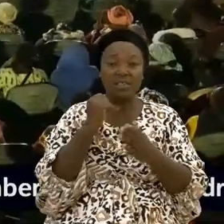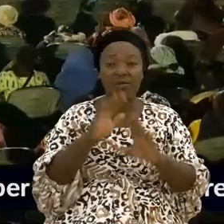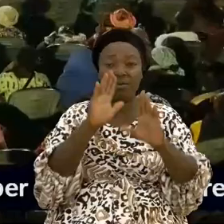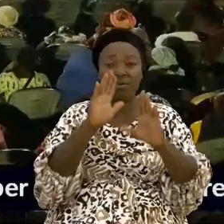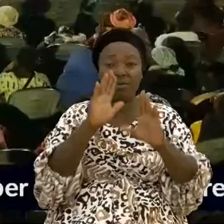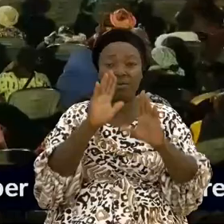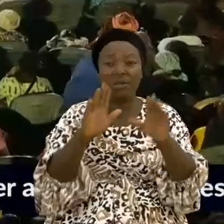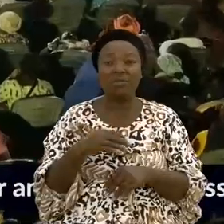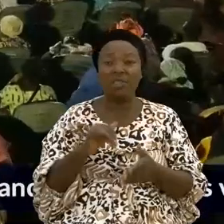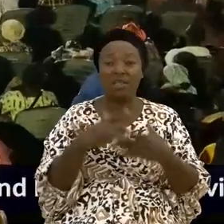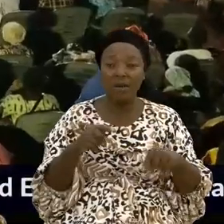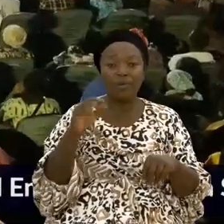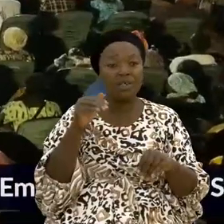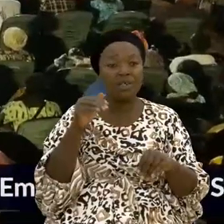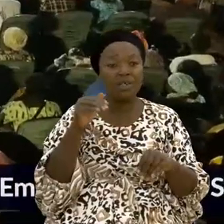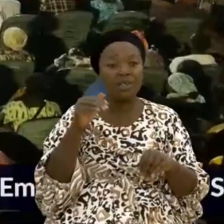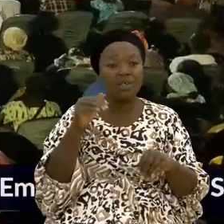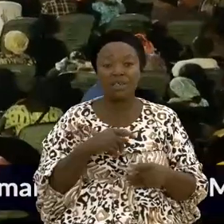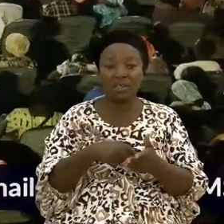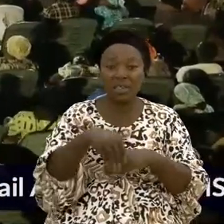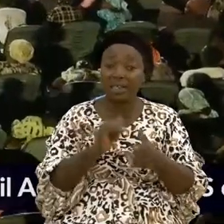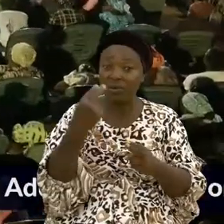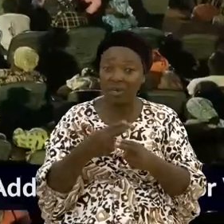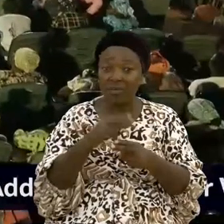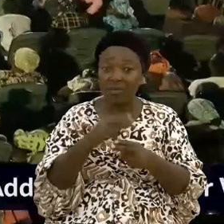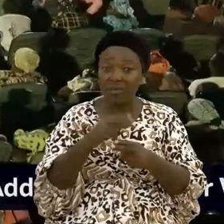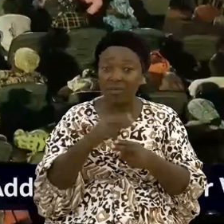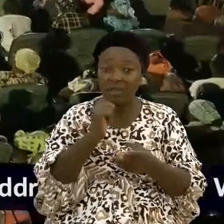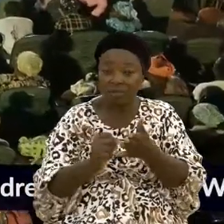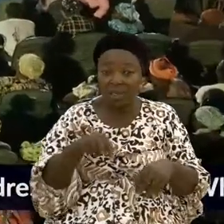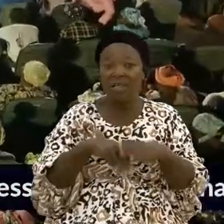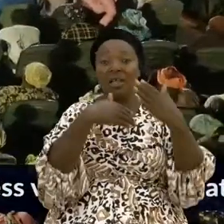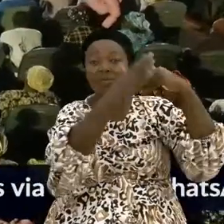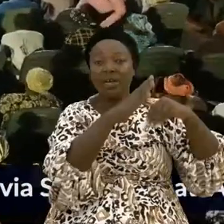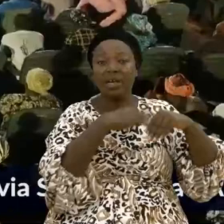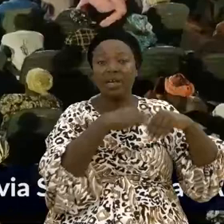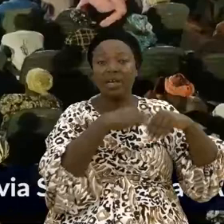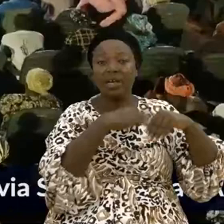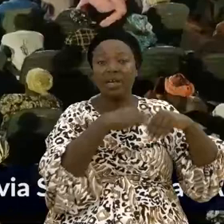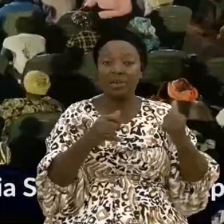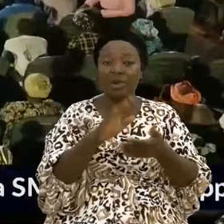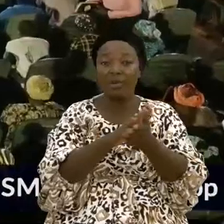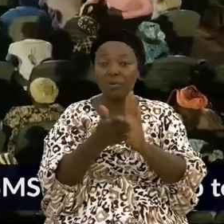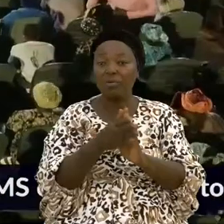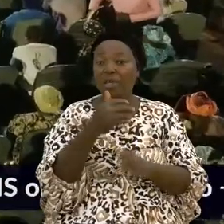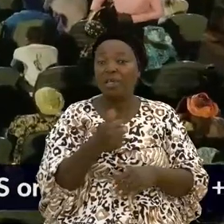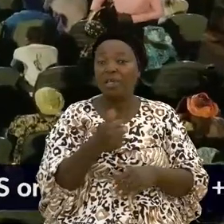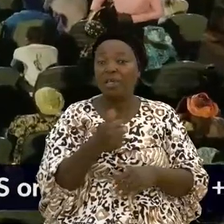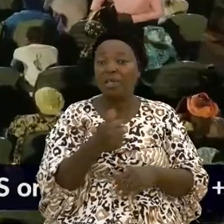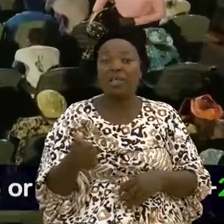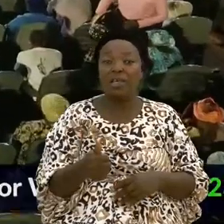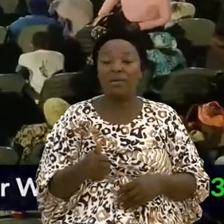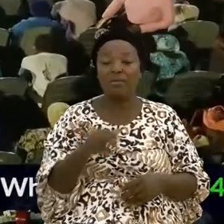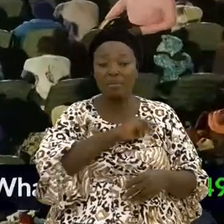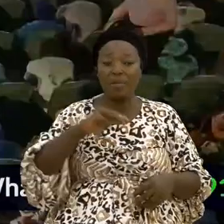present life, that your name is now written down in heaven, and you have become a member of the family of God.